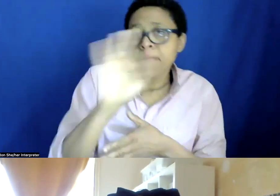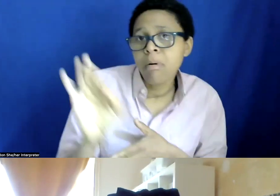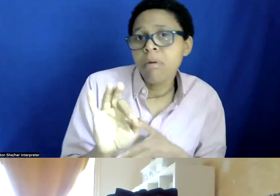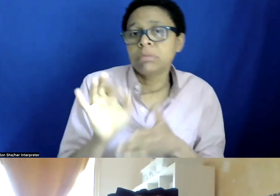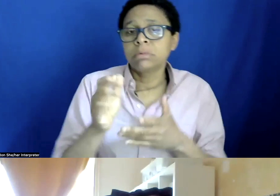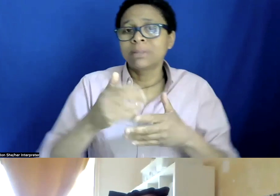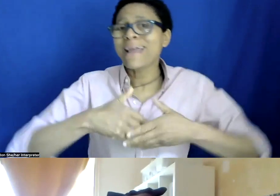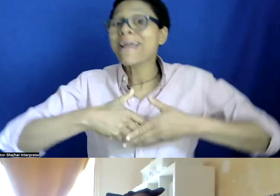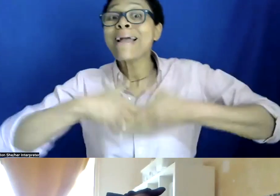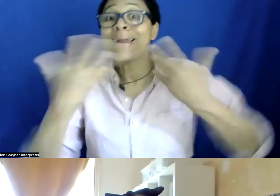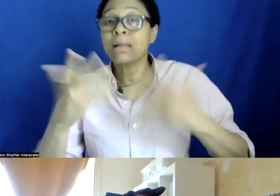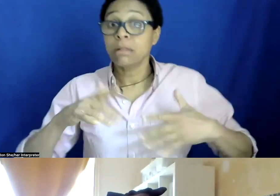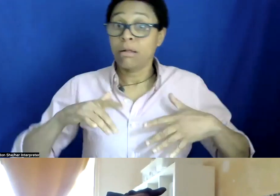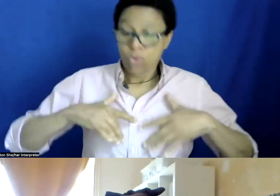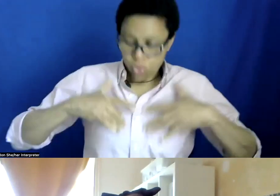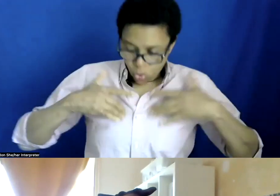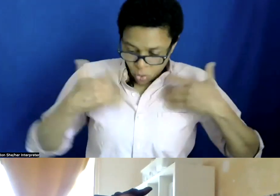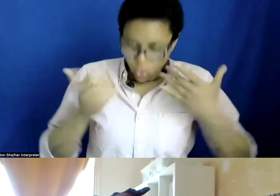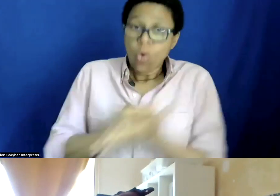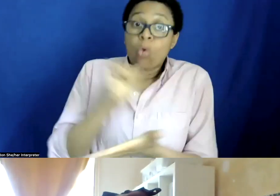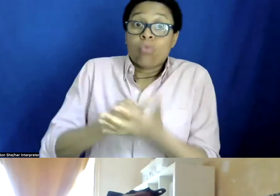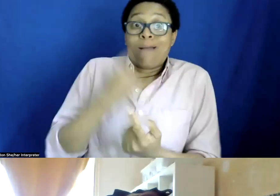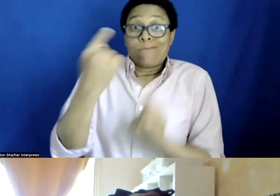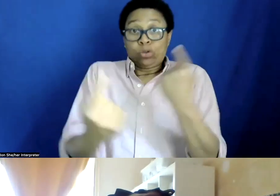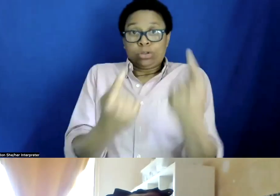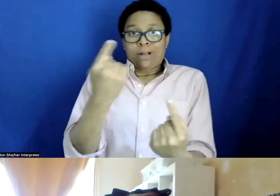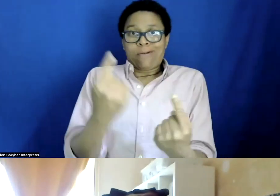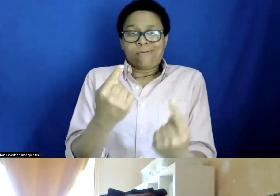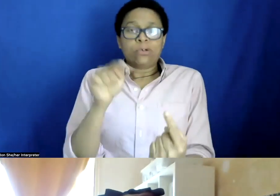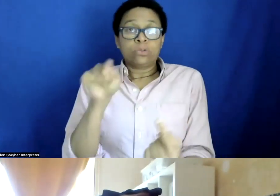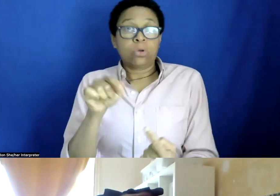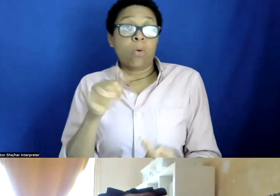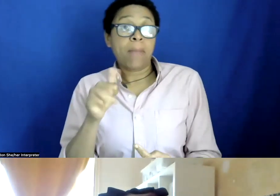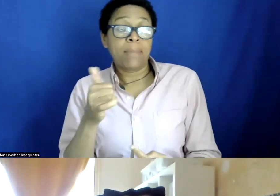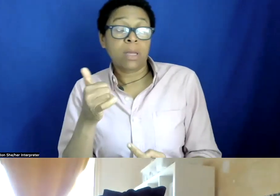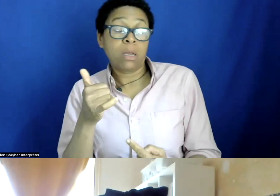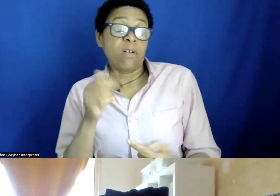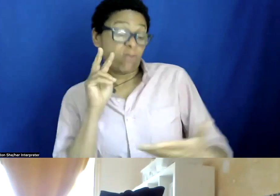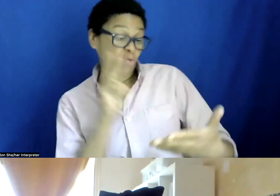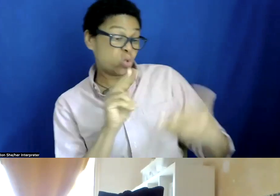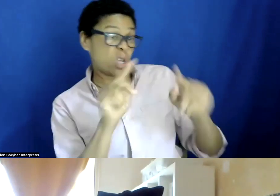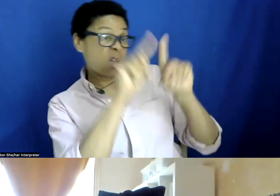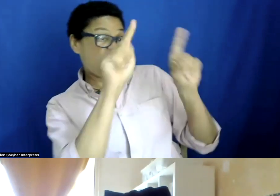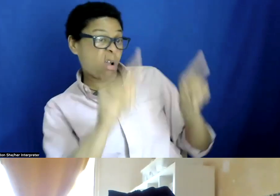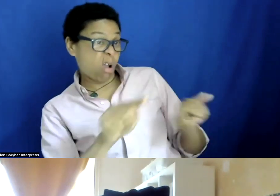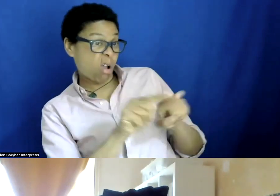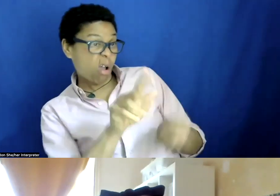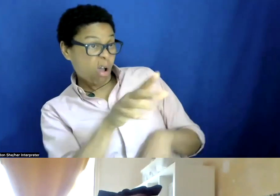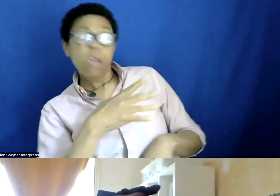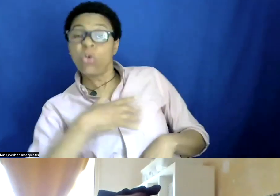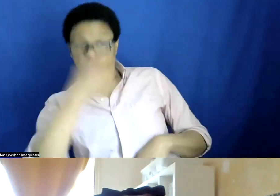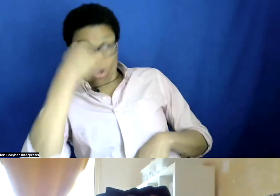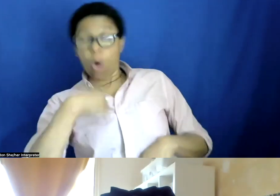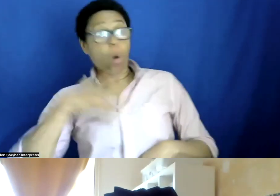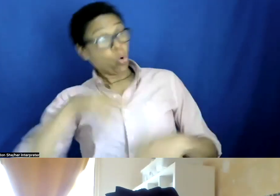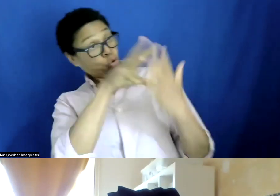anything that feels right to you as you are listening to the speakers. So for instance, if you see a piece of artwork and you want to doodle that down, go